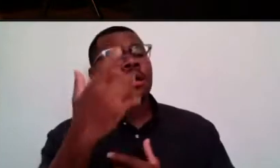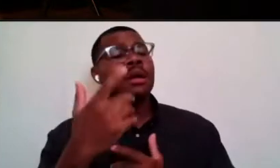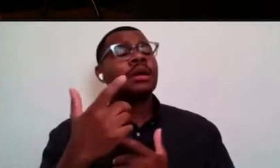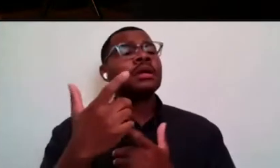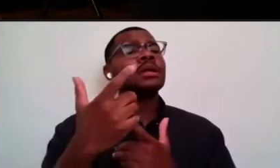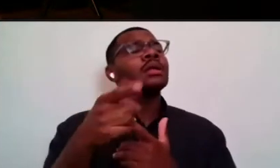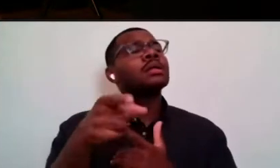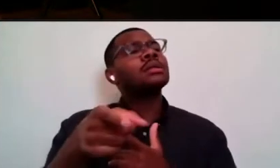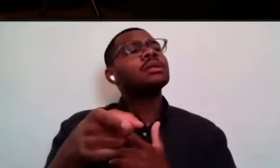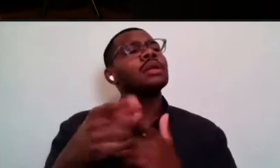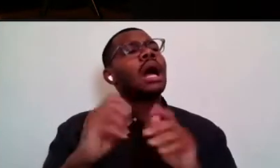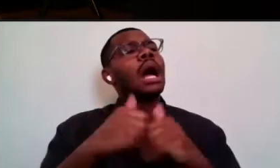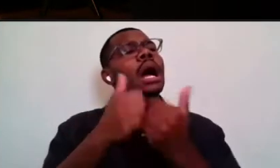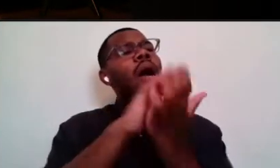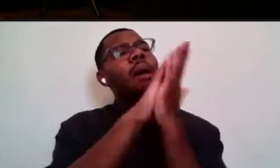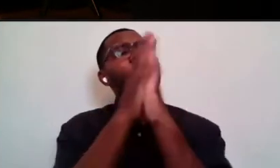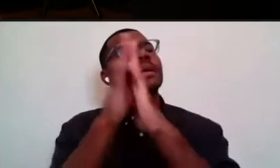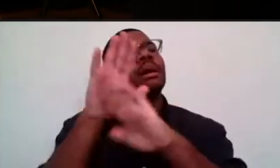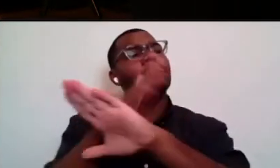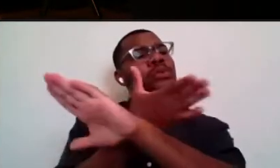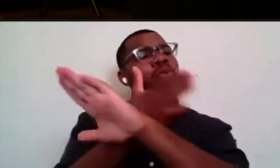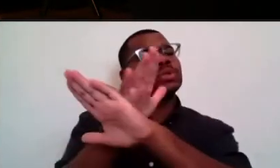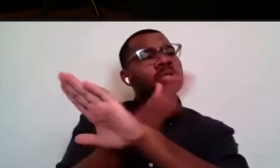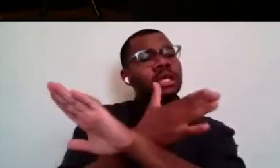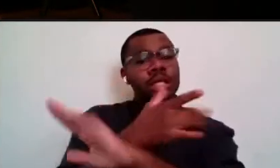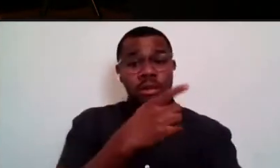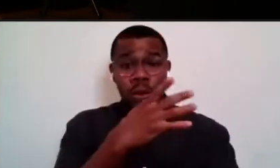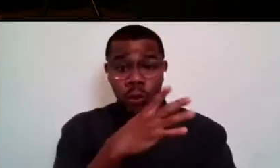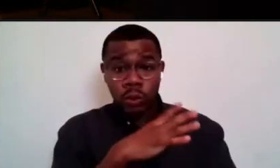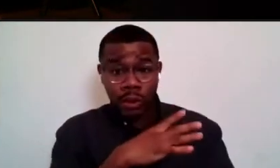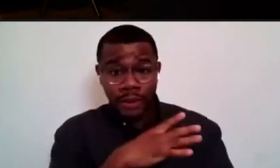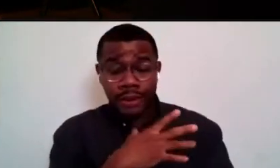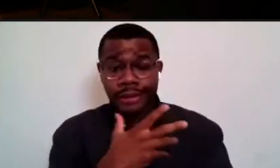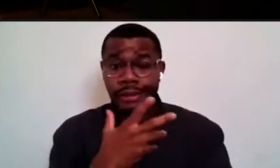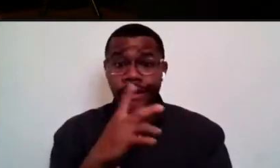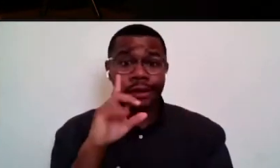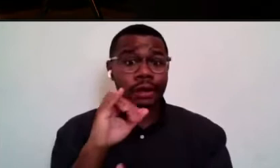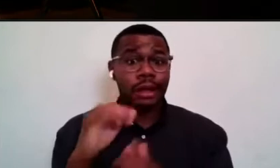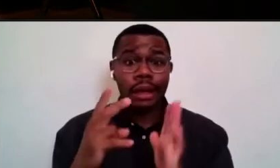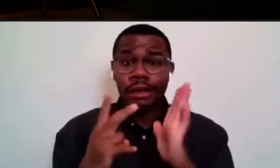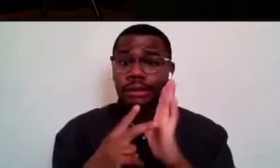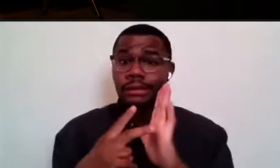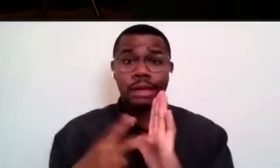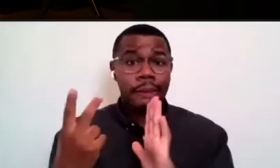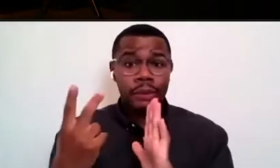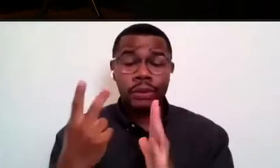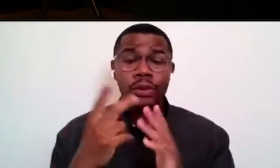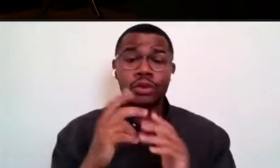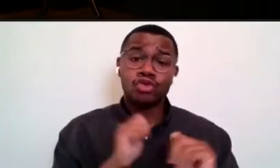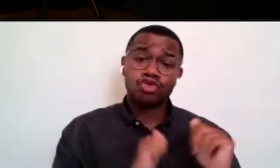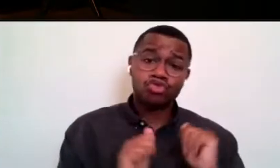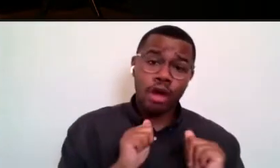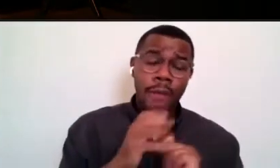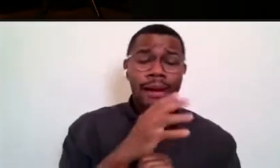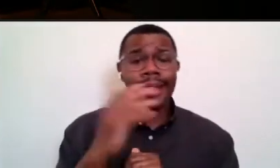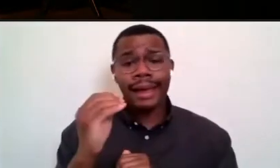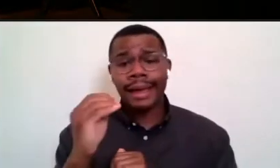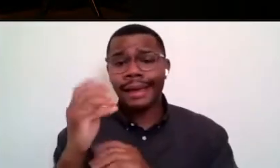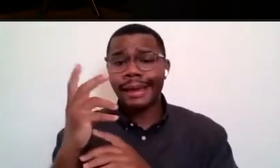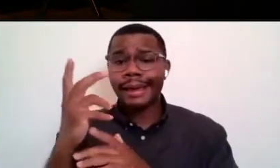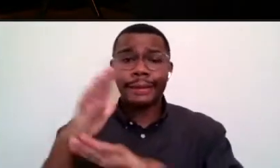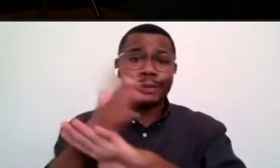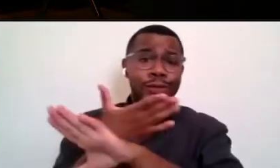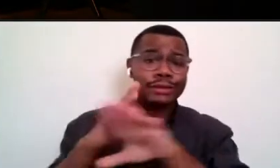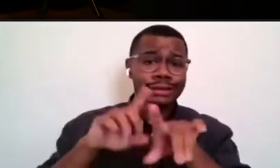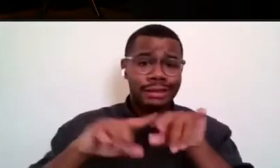getting a double dose of, like, dramaturgy and acting. Mm-hmm. And they're like, music? And she's like, yeah, this is